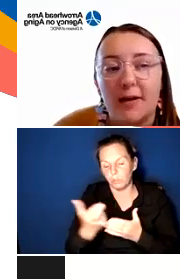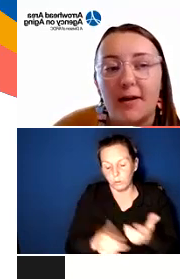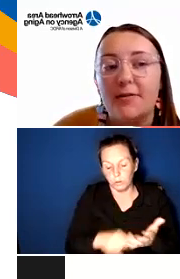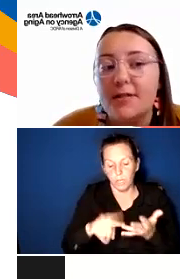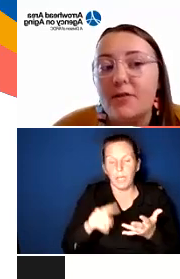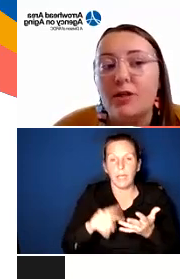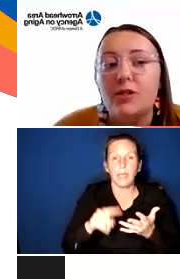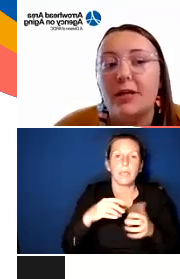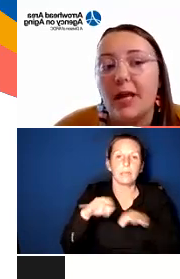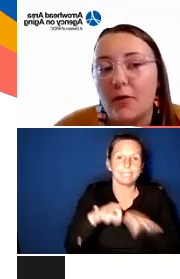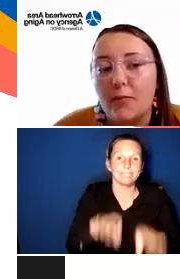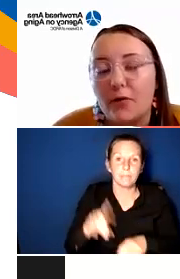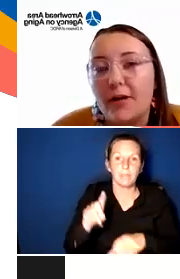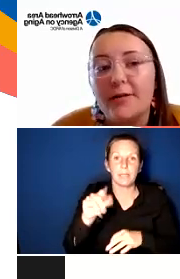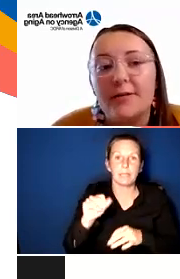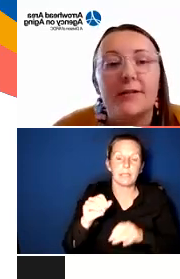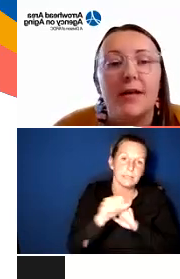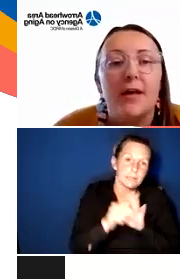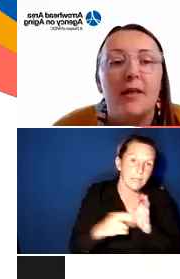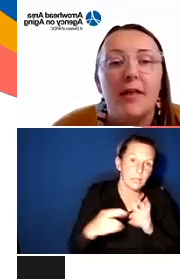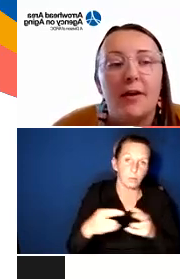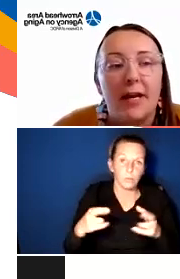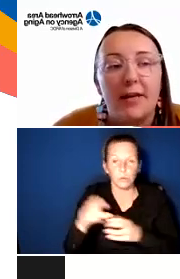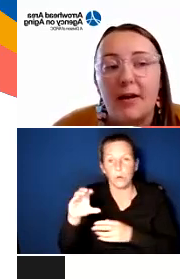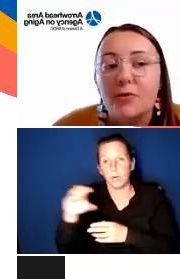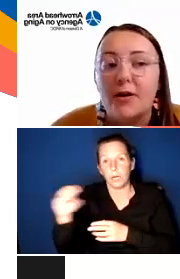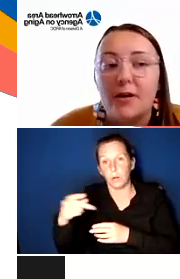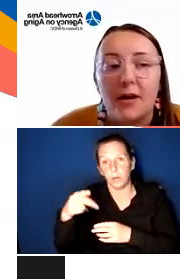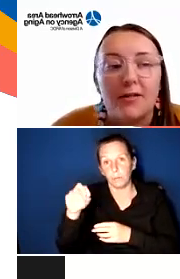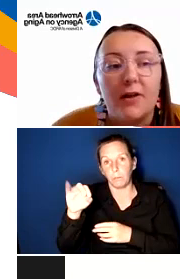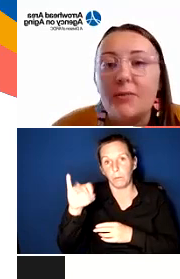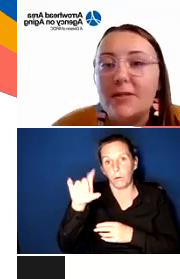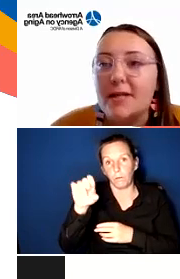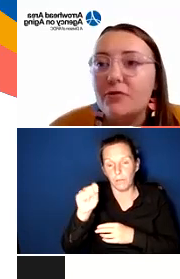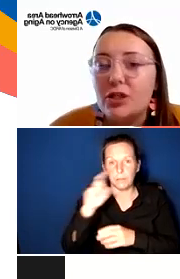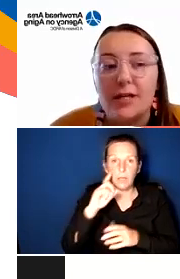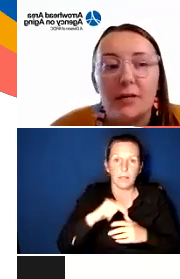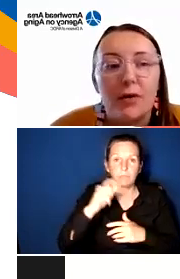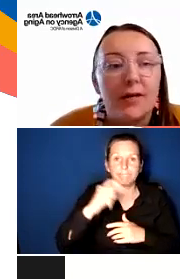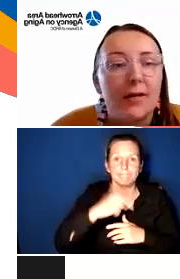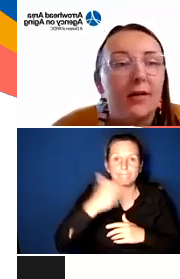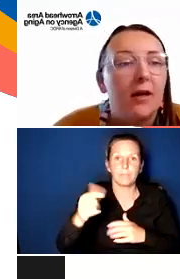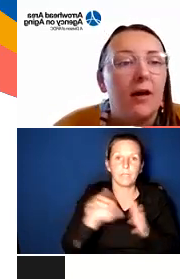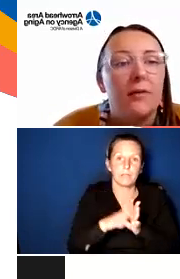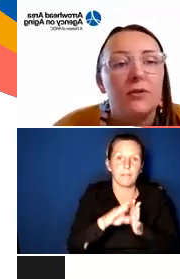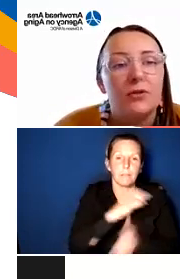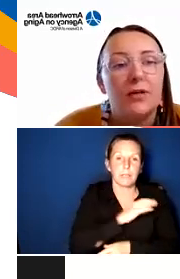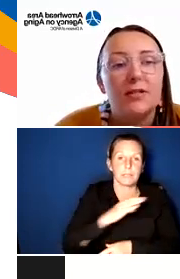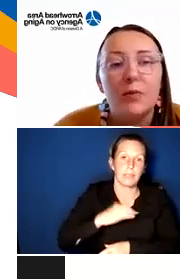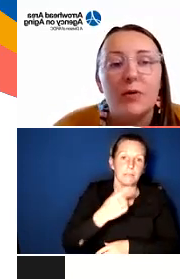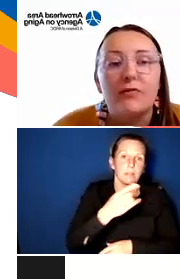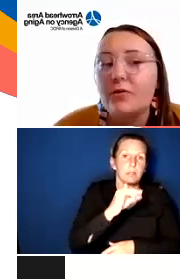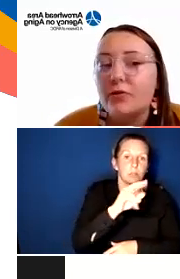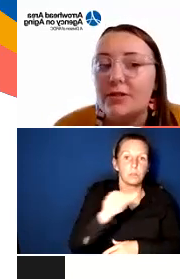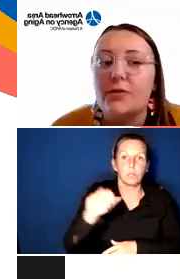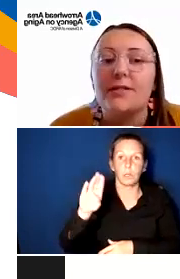the data on the state, regional, and county profiles. Then I'll hand it off to our development staff, Gina and Brenda, to